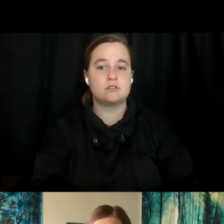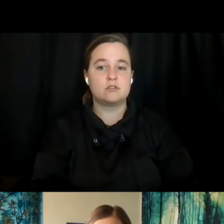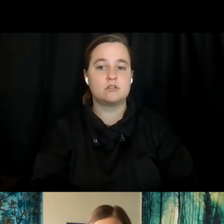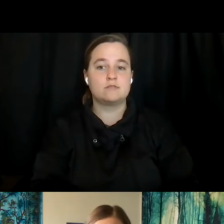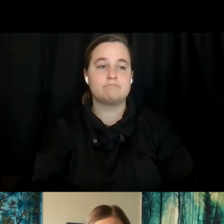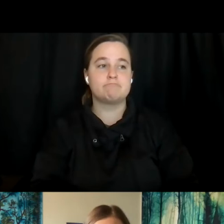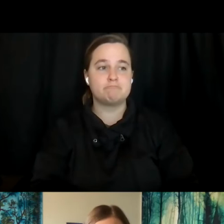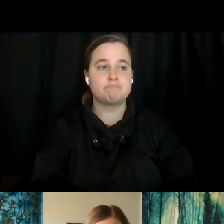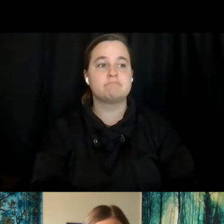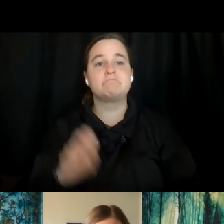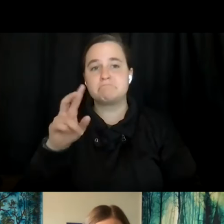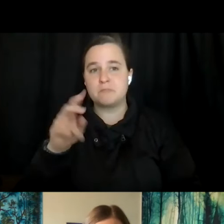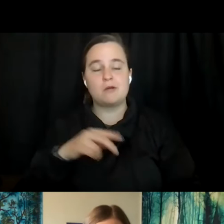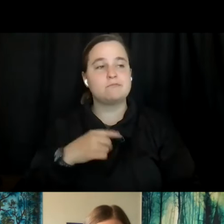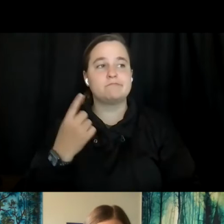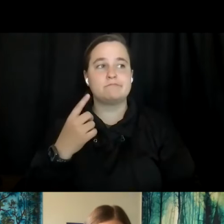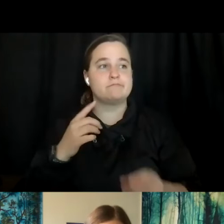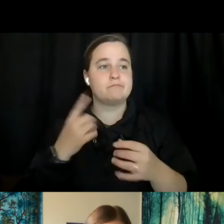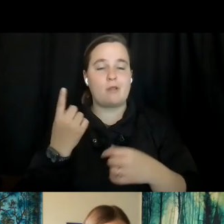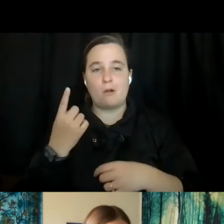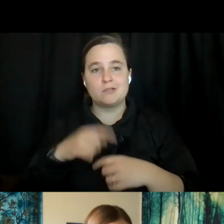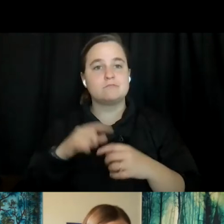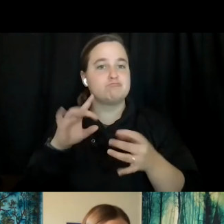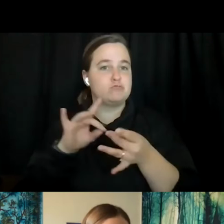Okay. And as always, you can put them in the chat.